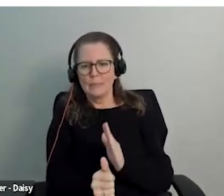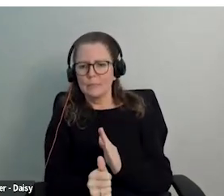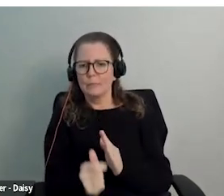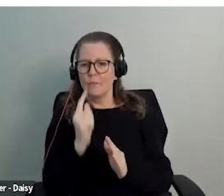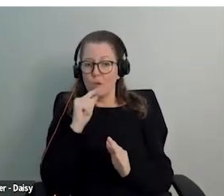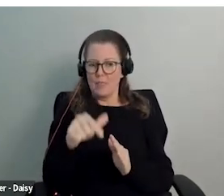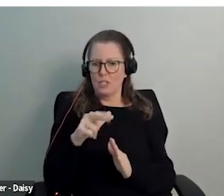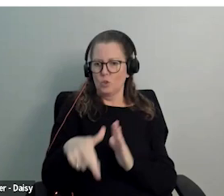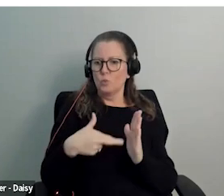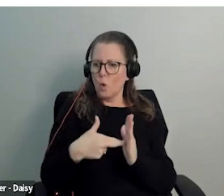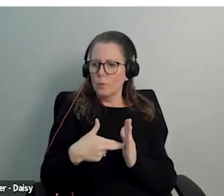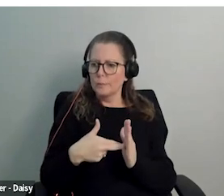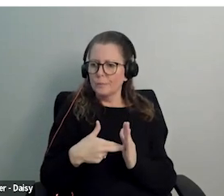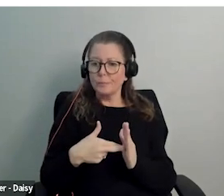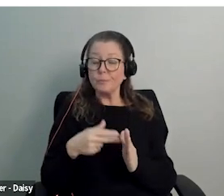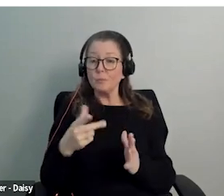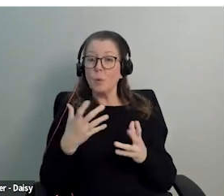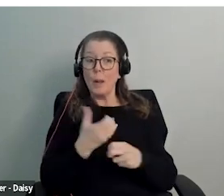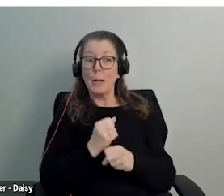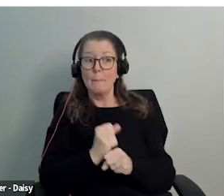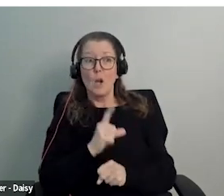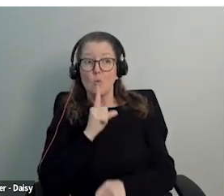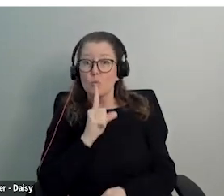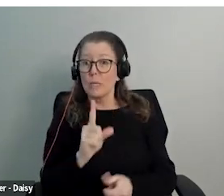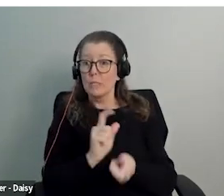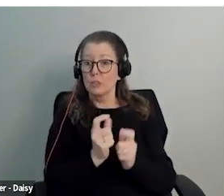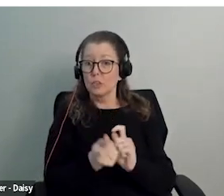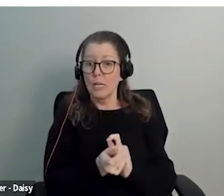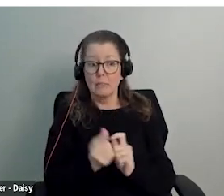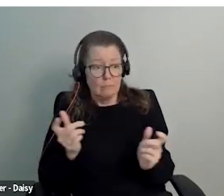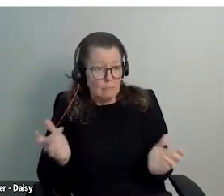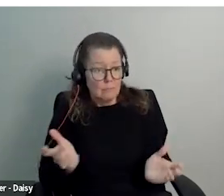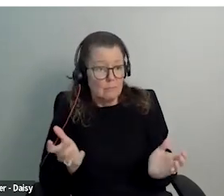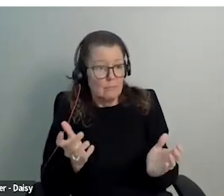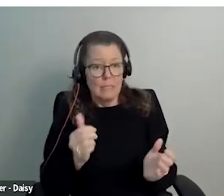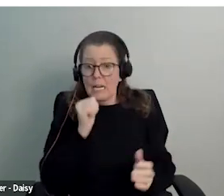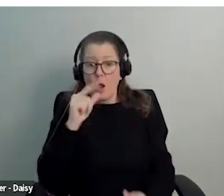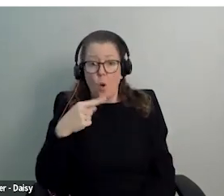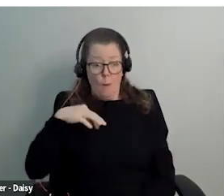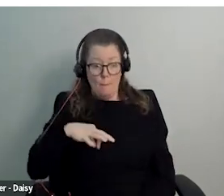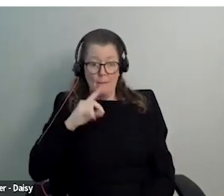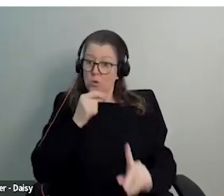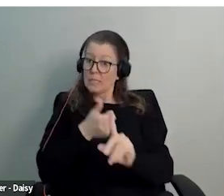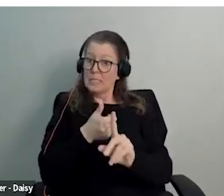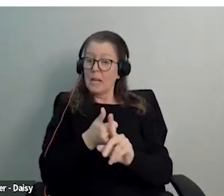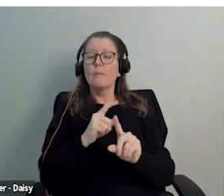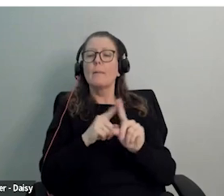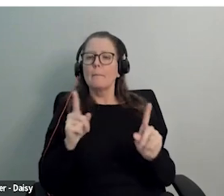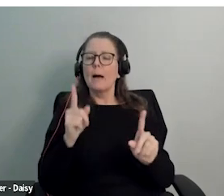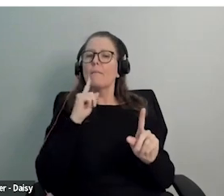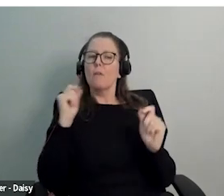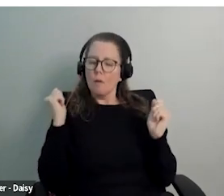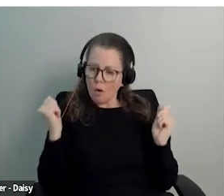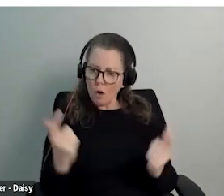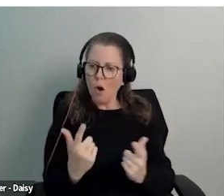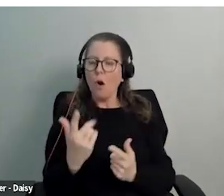can create real change. When you push for accessibility, you're not just benefiting yourself, you're helping to create a more inclusive